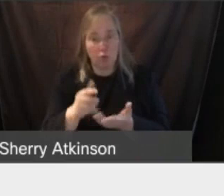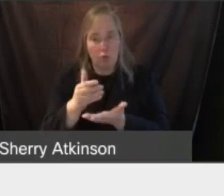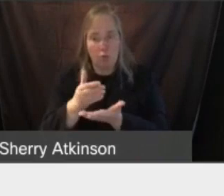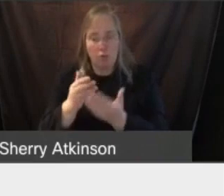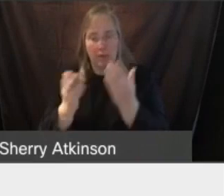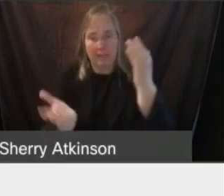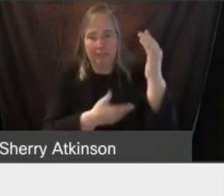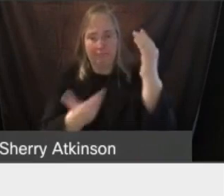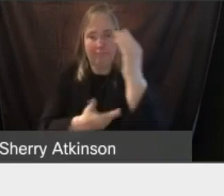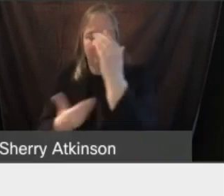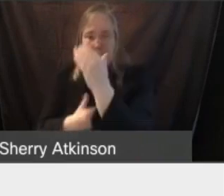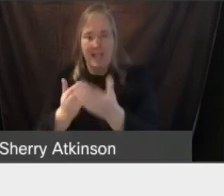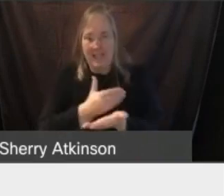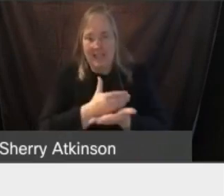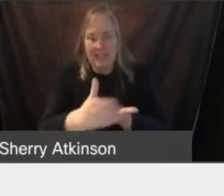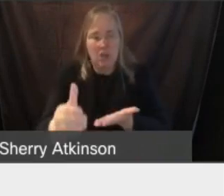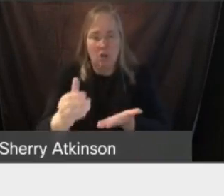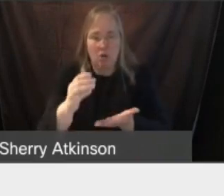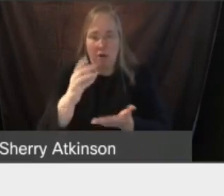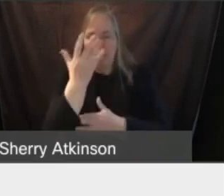your growth areas, the bar was raised.